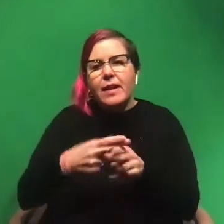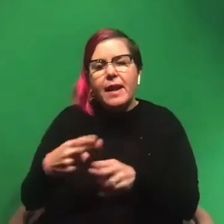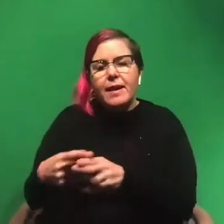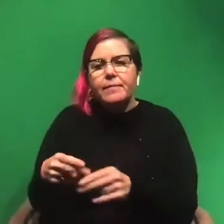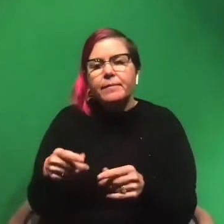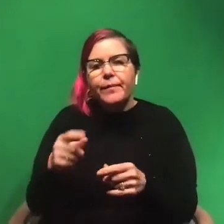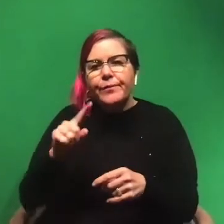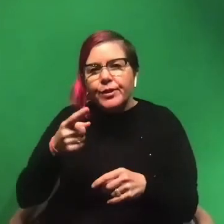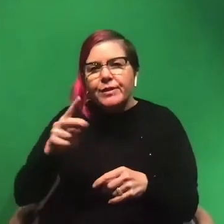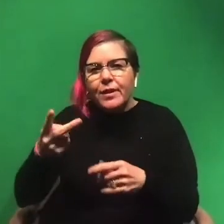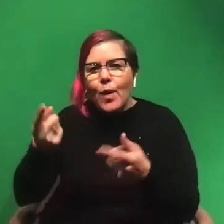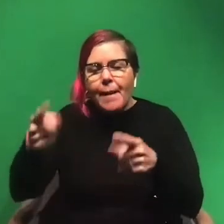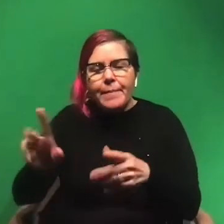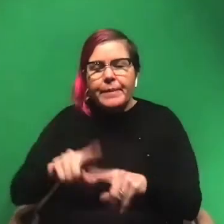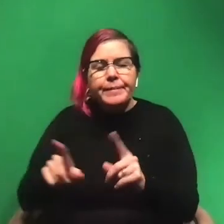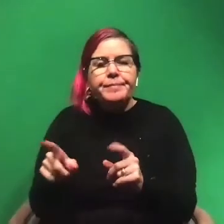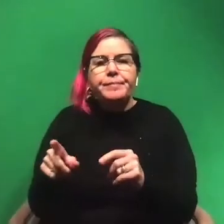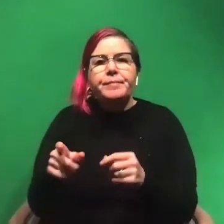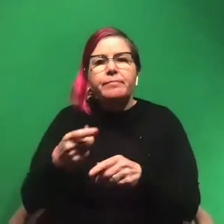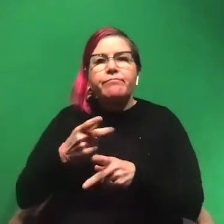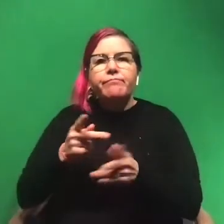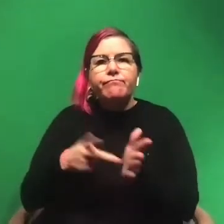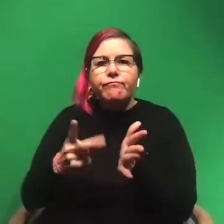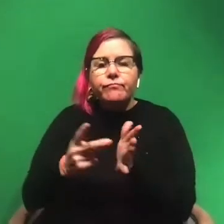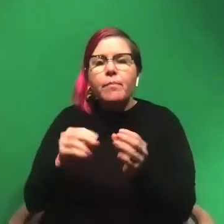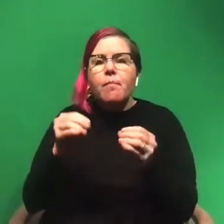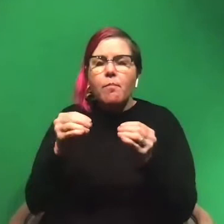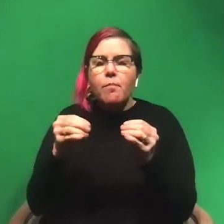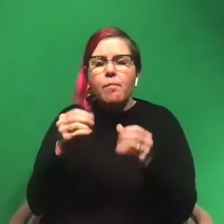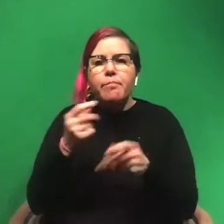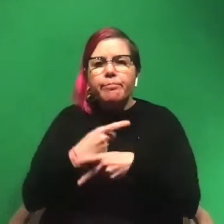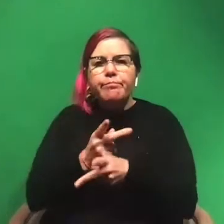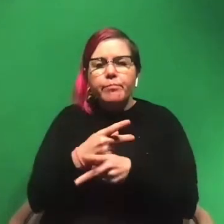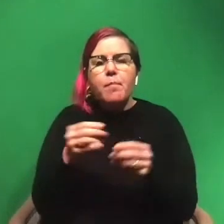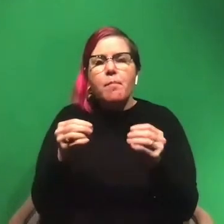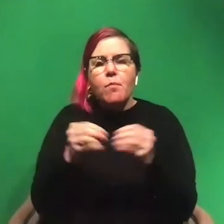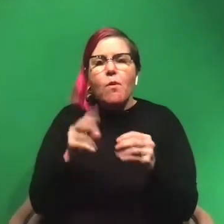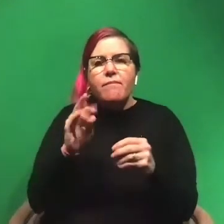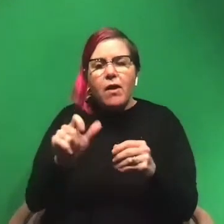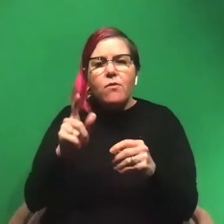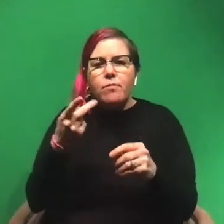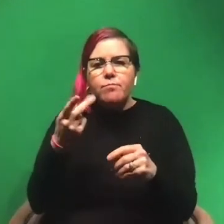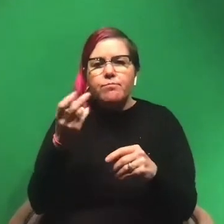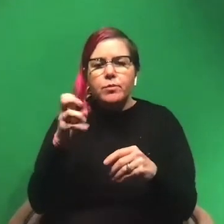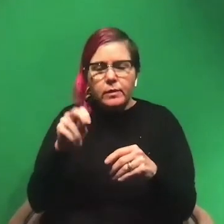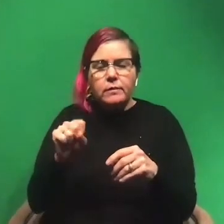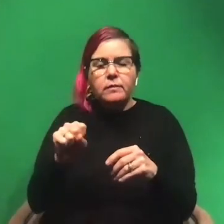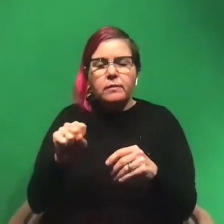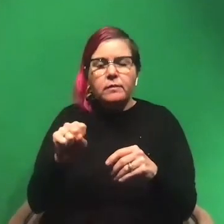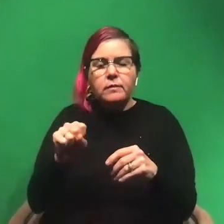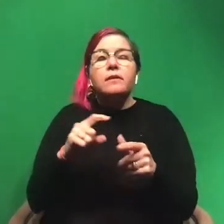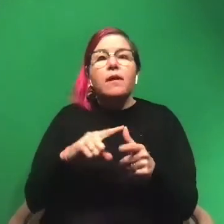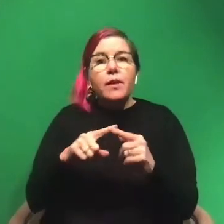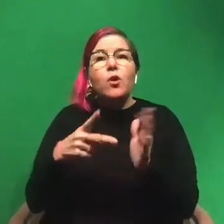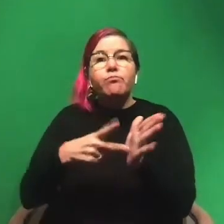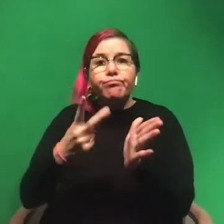may differ, but you're going to have production of the viral proteins coming from that genetic material that will then replicate